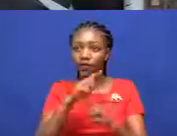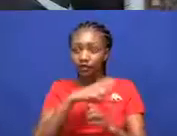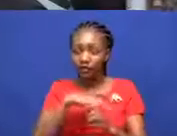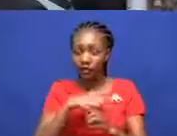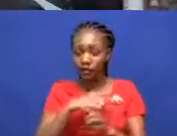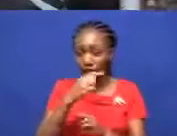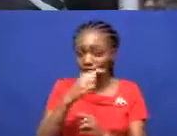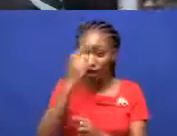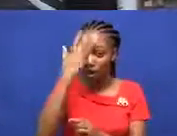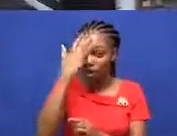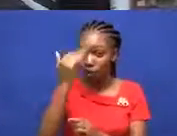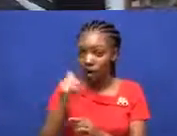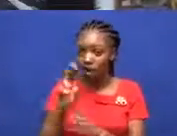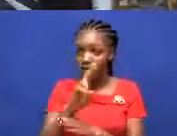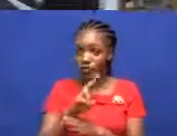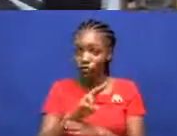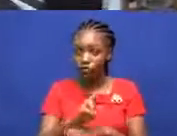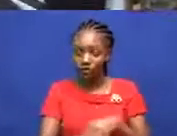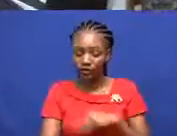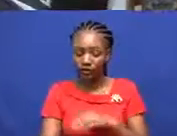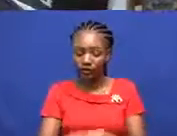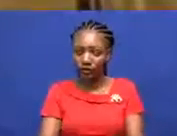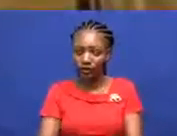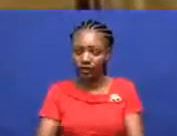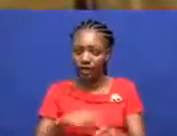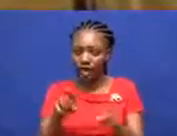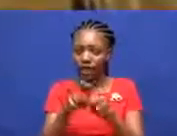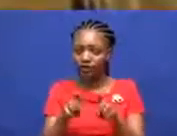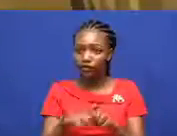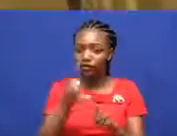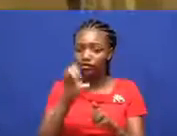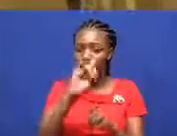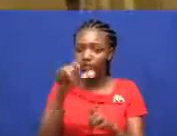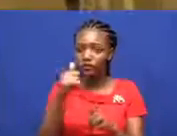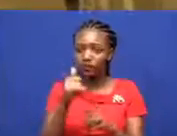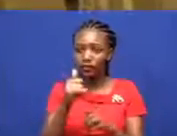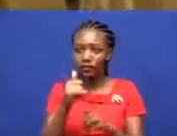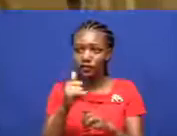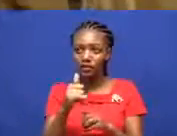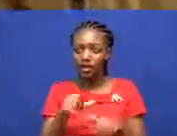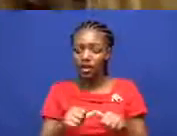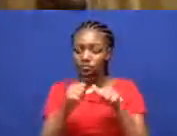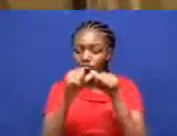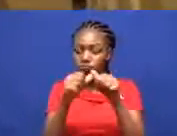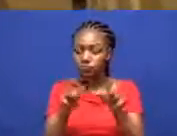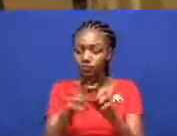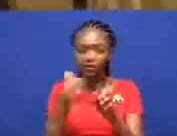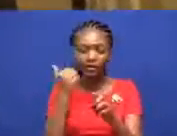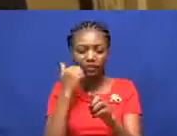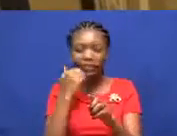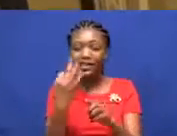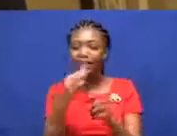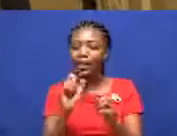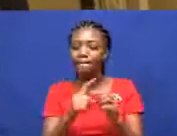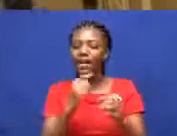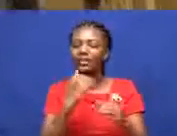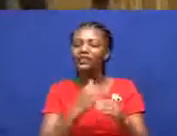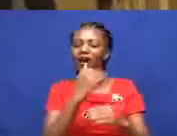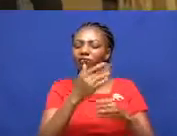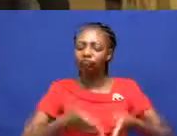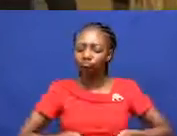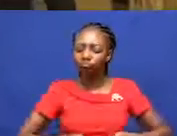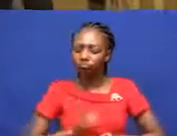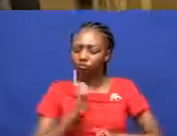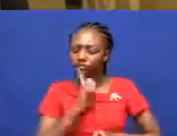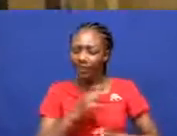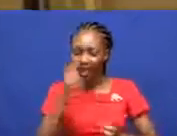reason behind the use of his feet. The DJ has endured cerebral palsy 3 months after he was born to